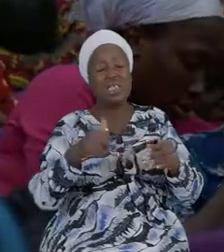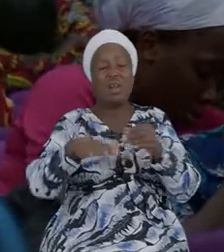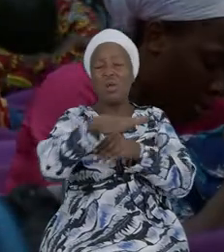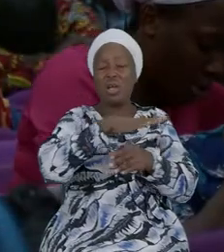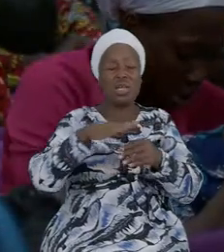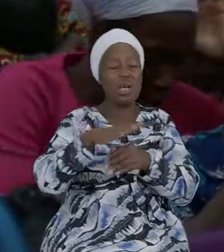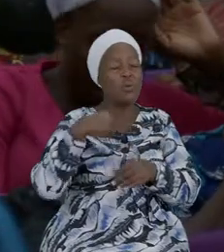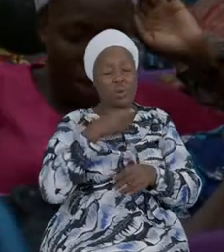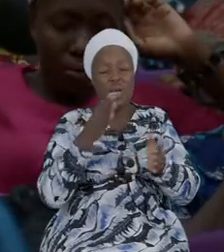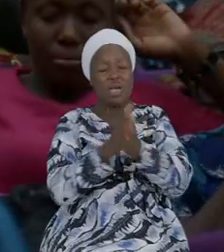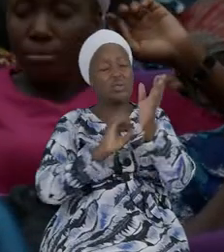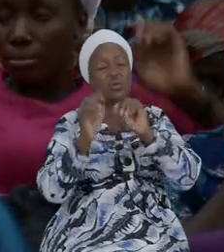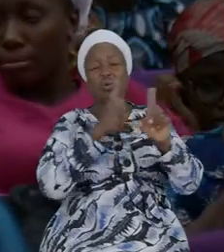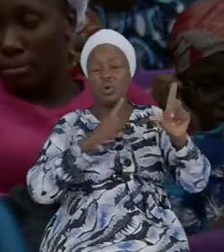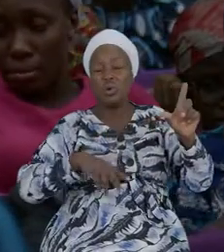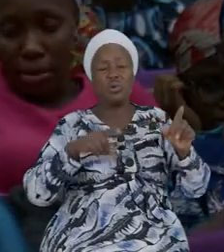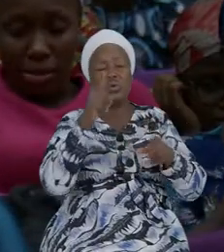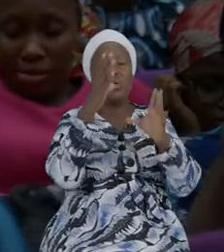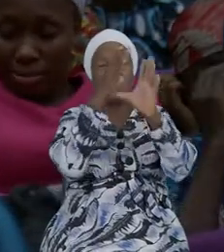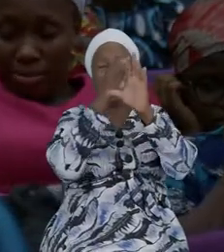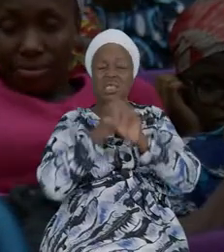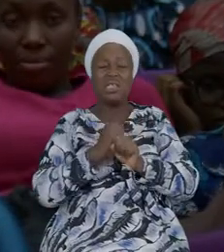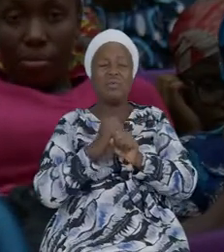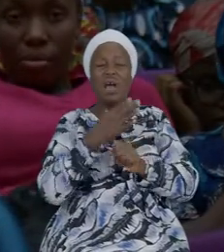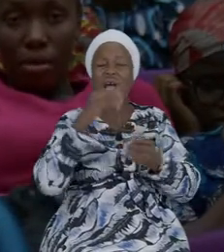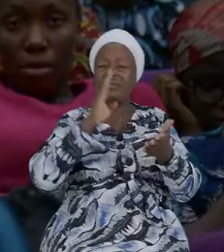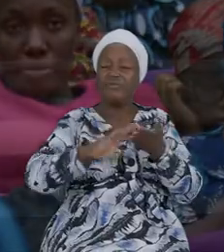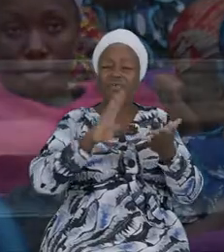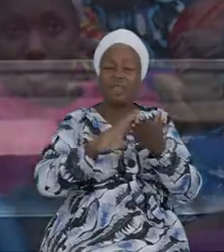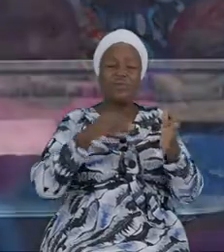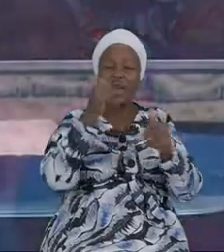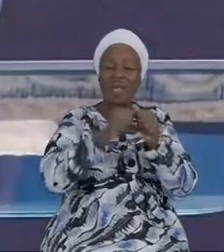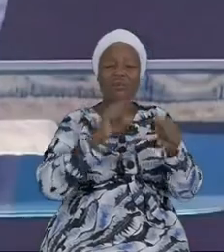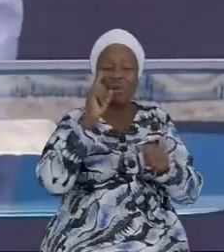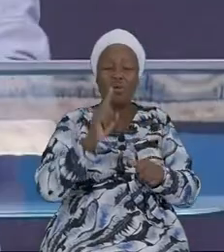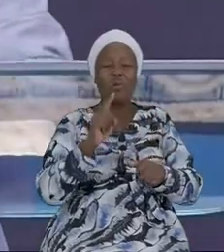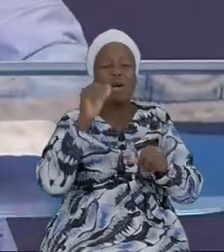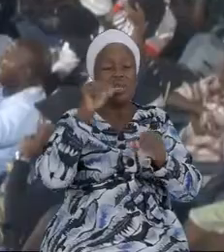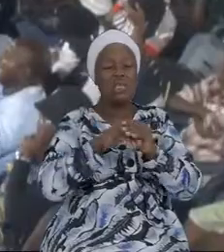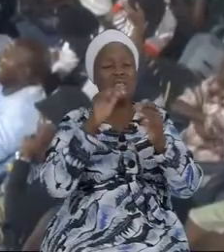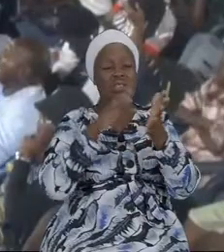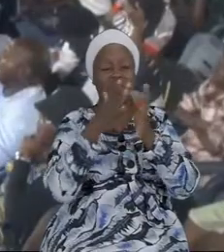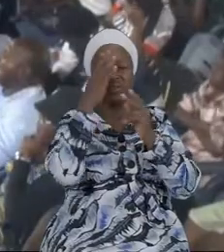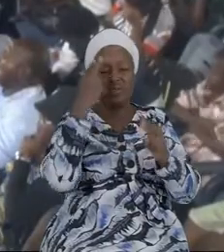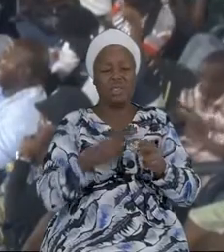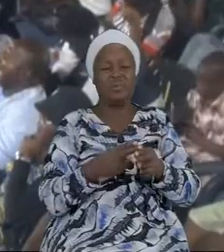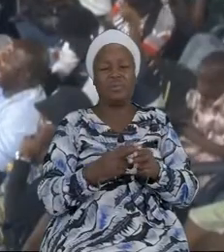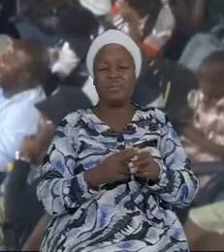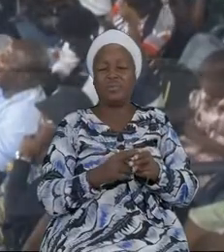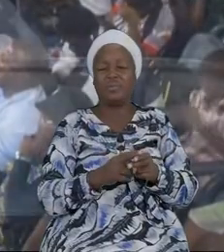locality, we're asking, O Lord, receive and forgive everyone in Jesus'